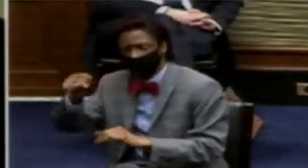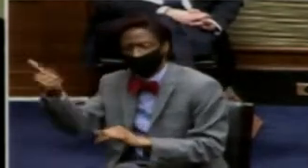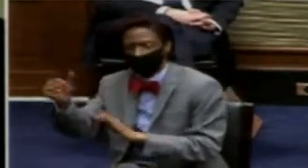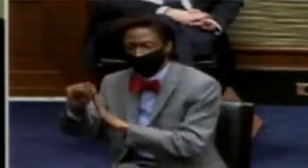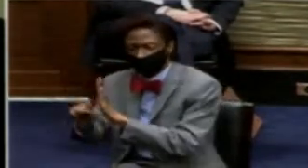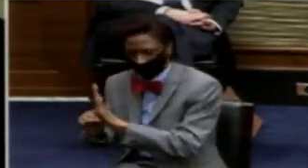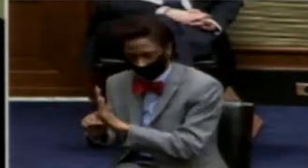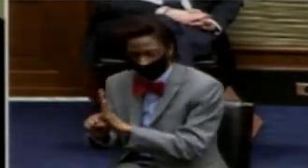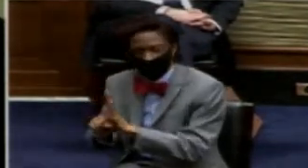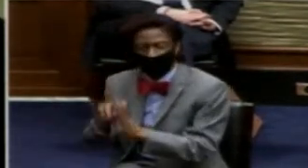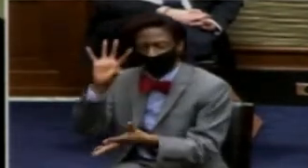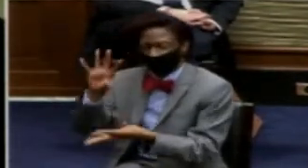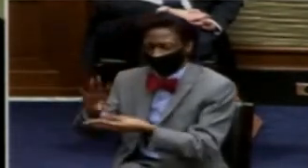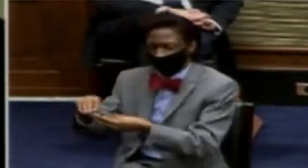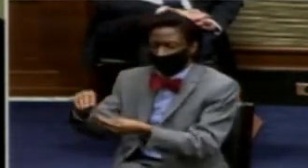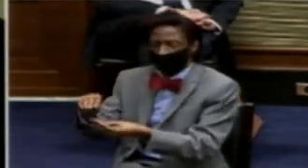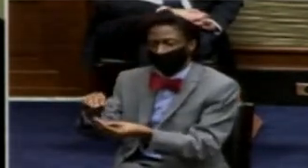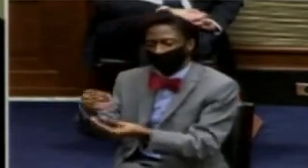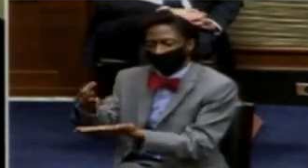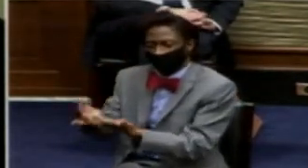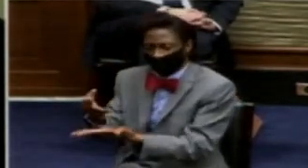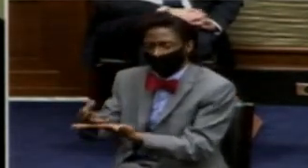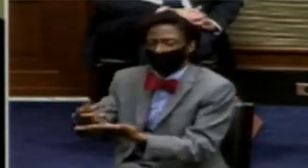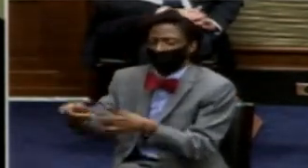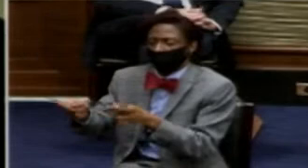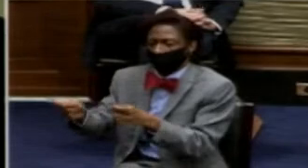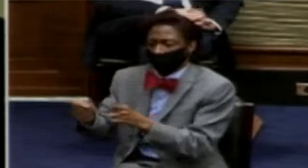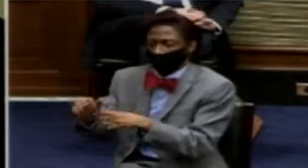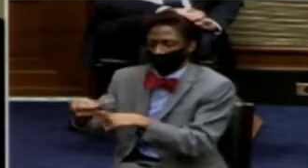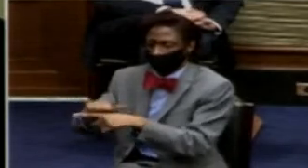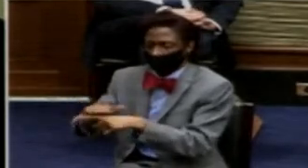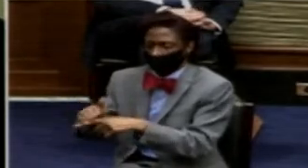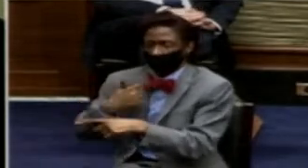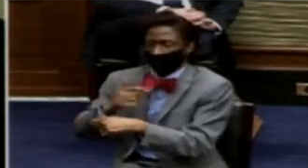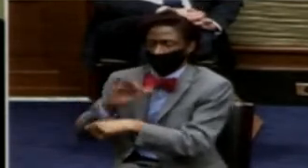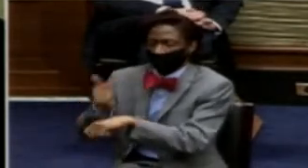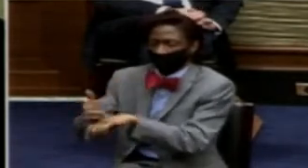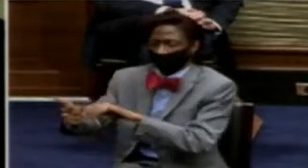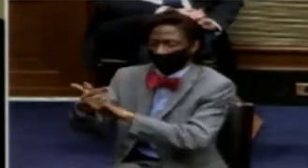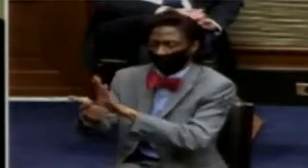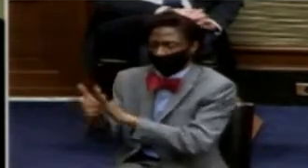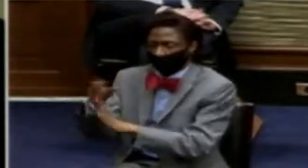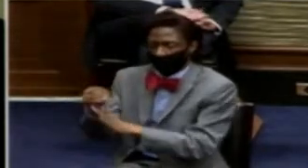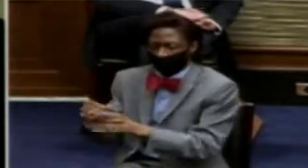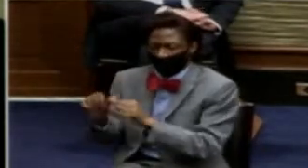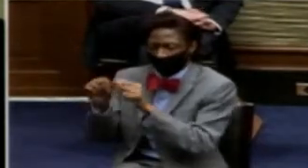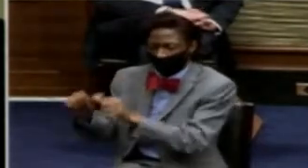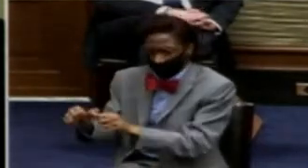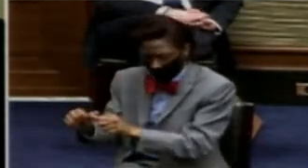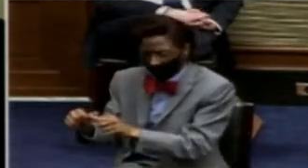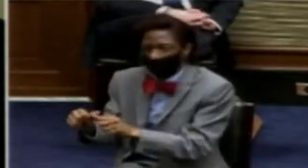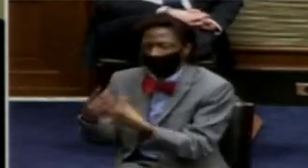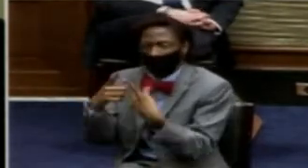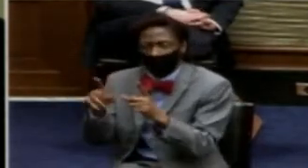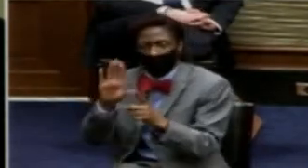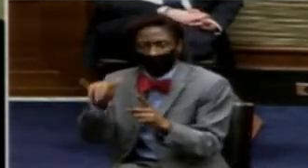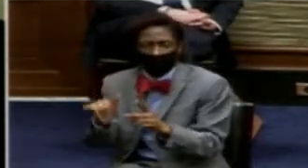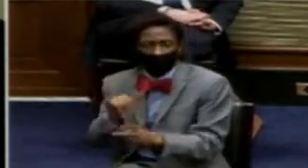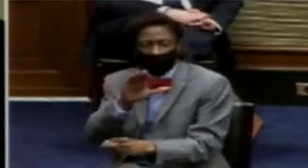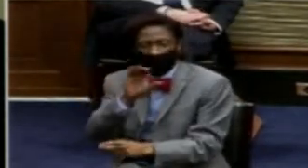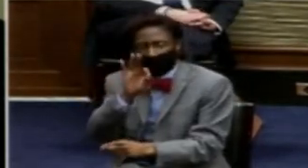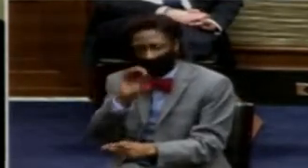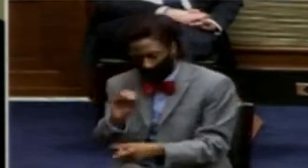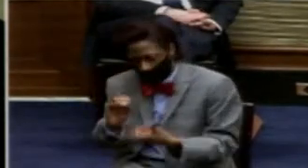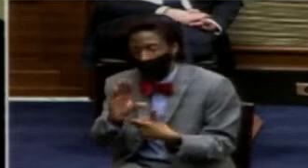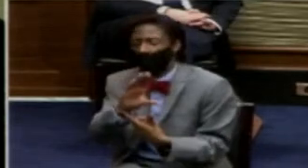sound financial management practices that have been established in law and continue to be enhanced by the Office of the Chief Financial Officer and